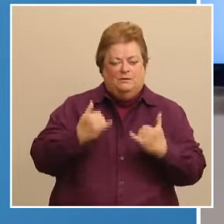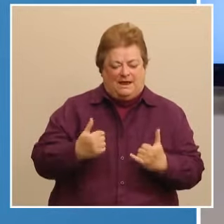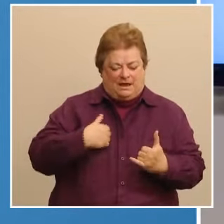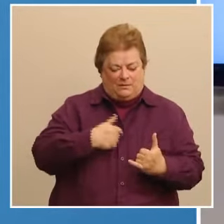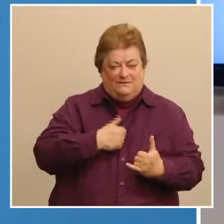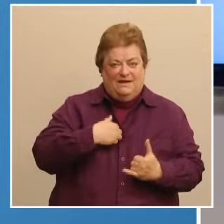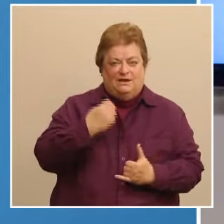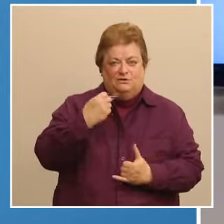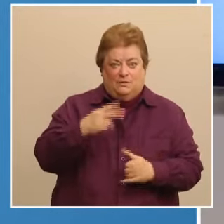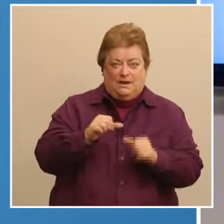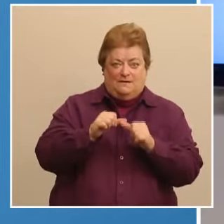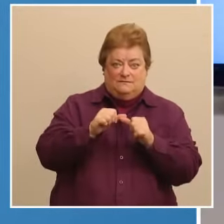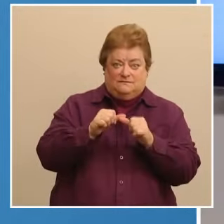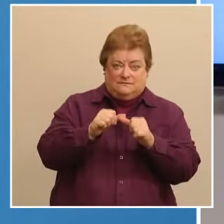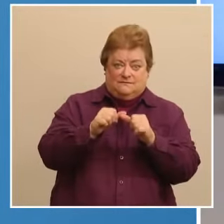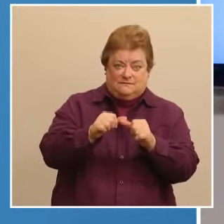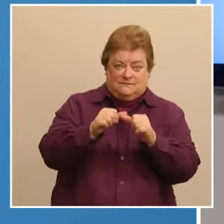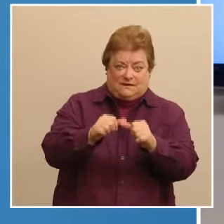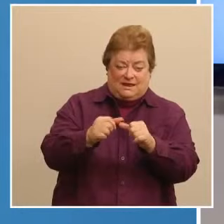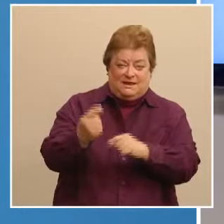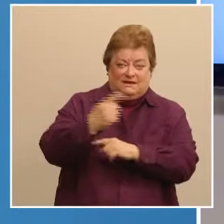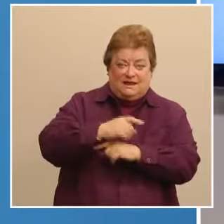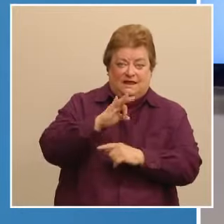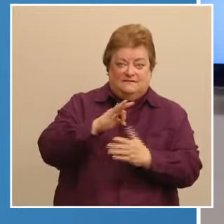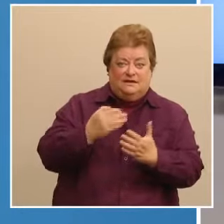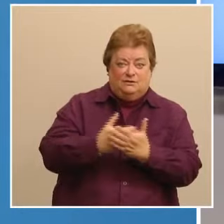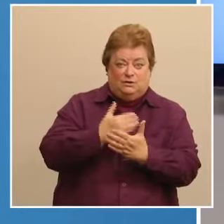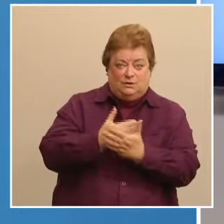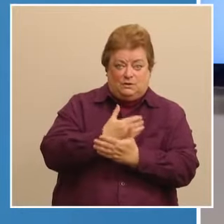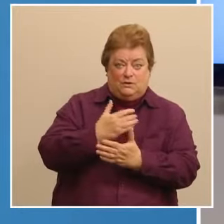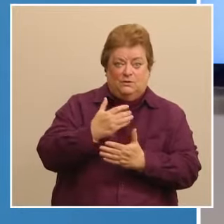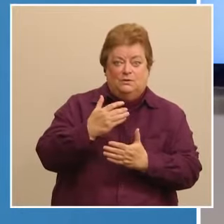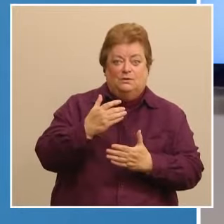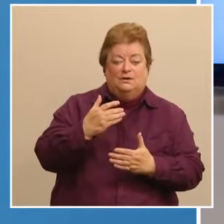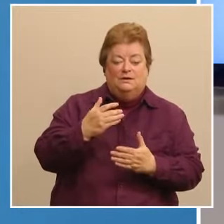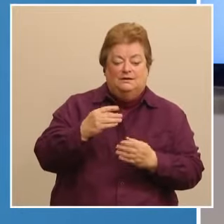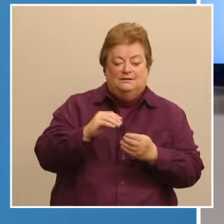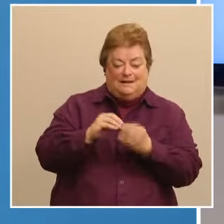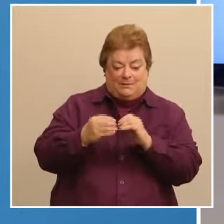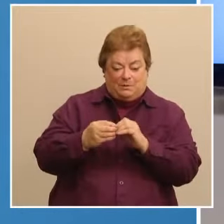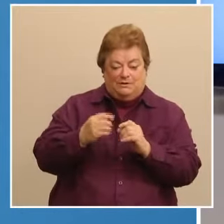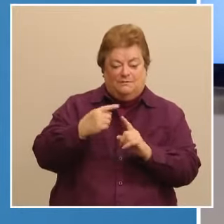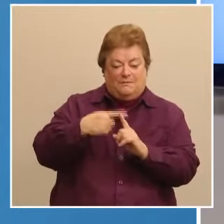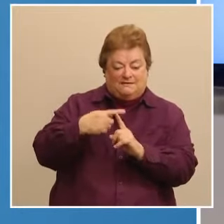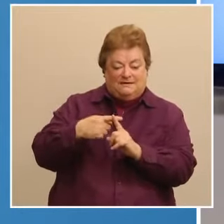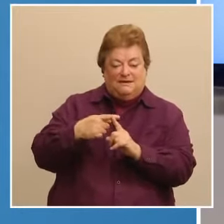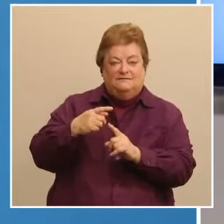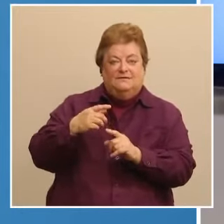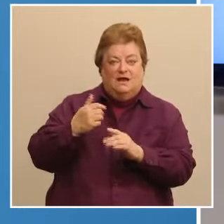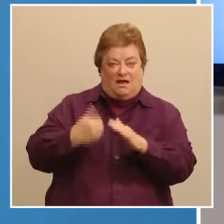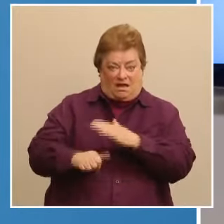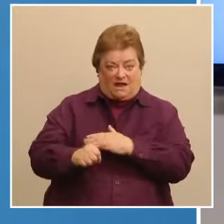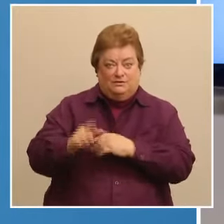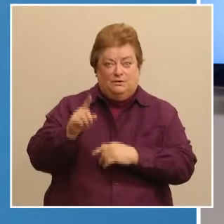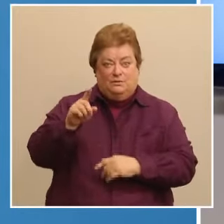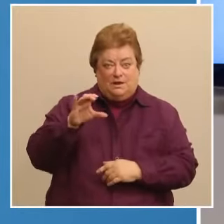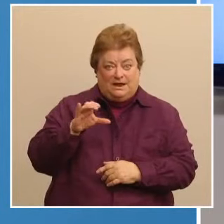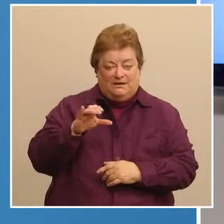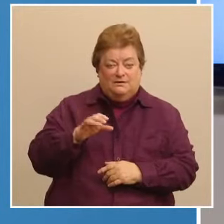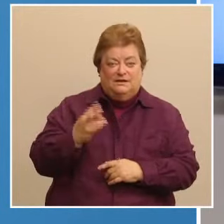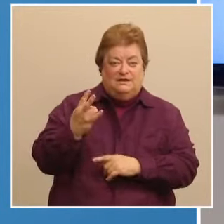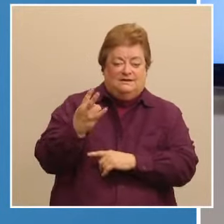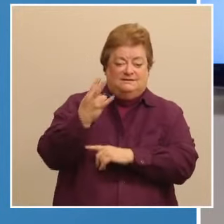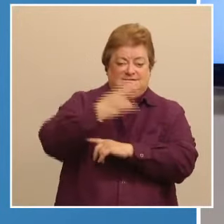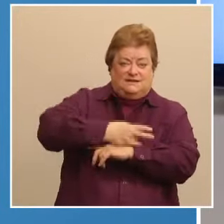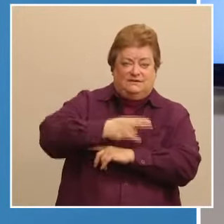now had 12 consecutive days with the number of new daily cases being under 100. The 7-day rolling average